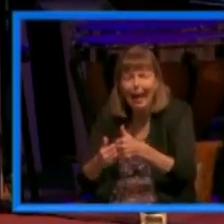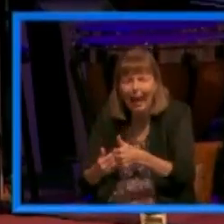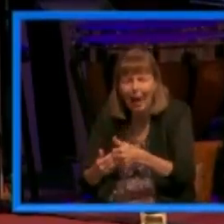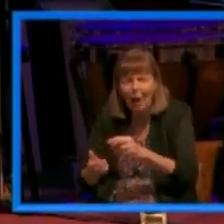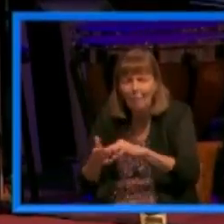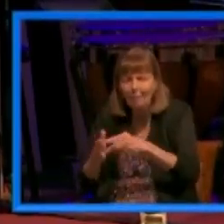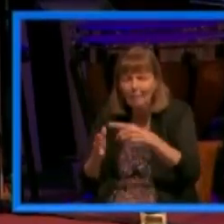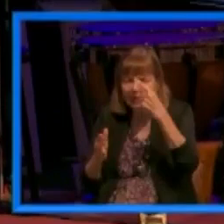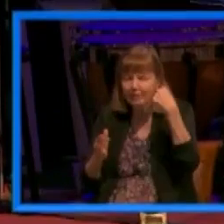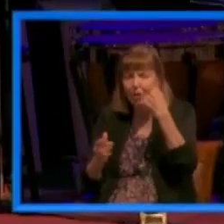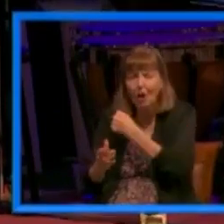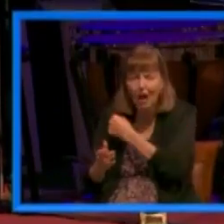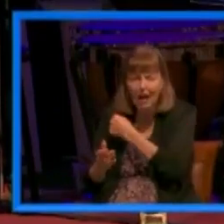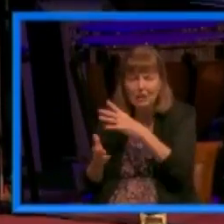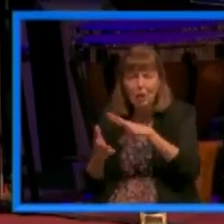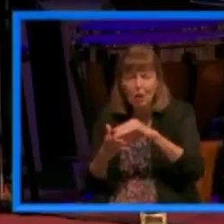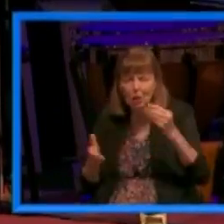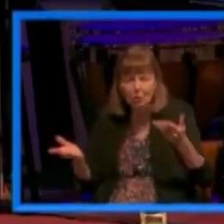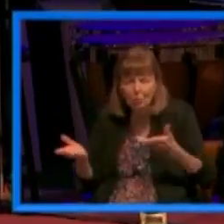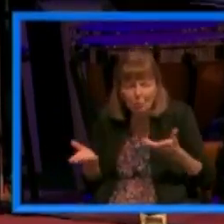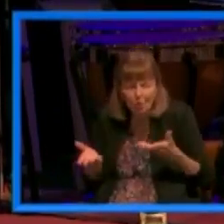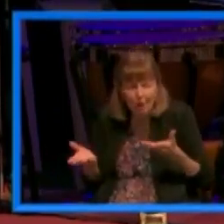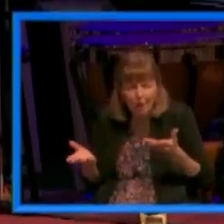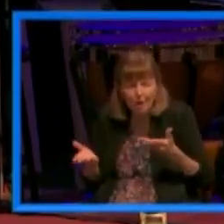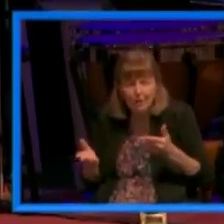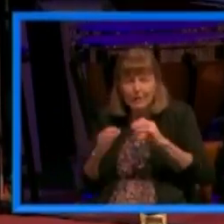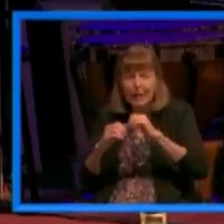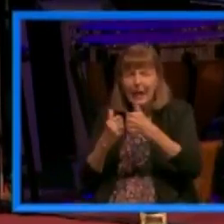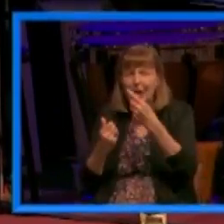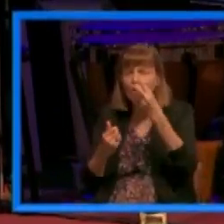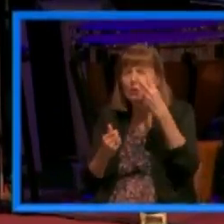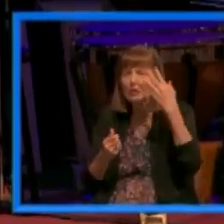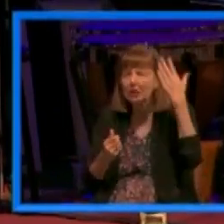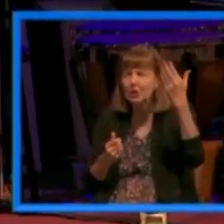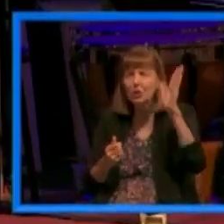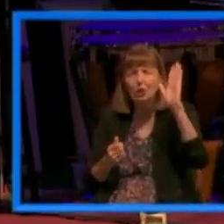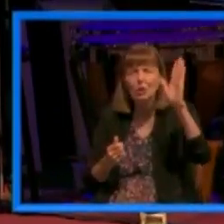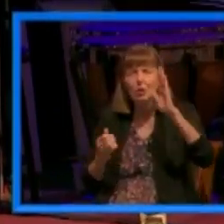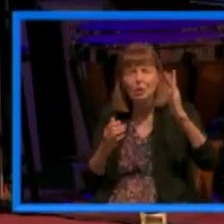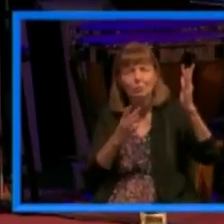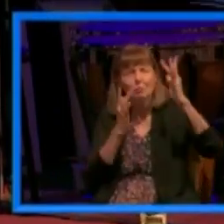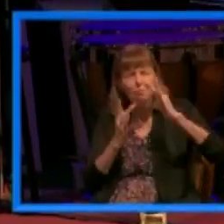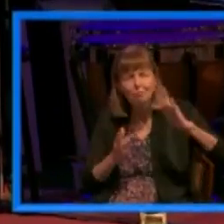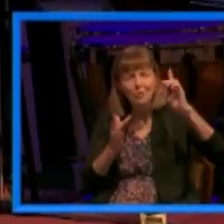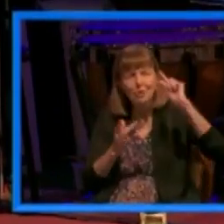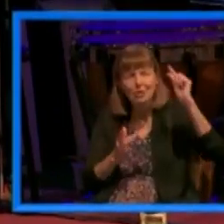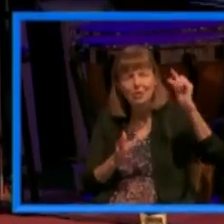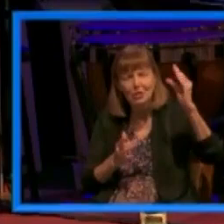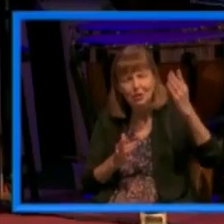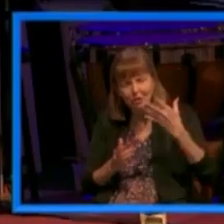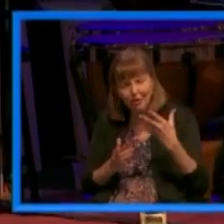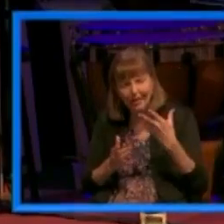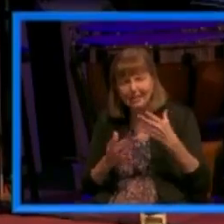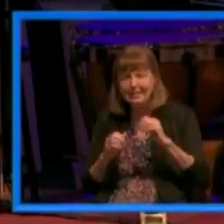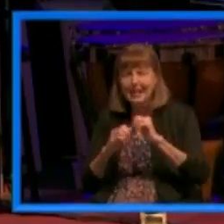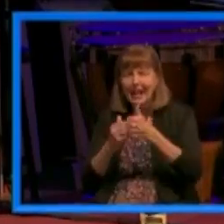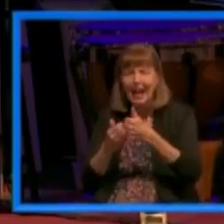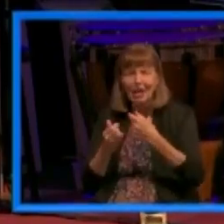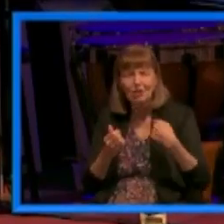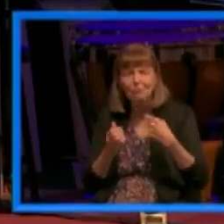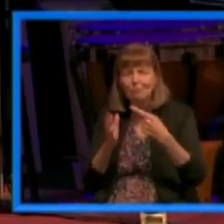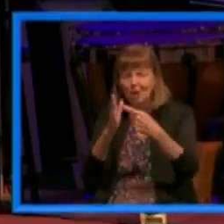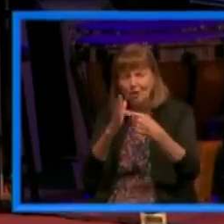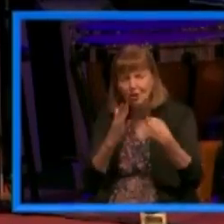do we learn from this? How do we see you and your mercy and your grace? How does this point us to Christ, our Savior? Lord, help